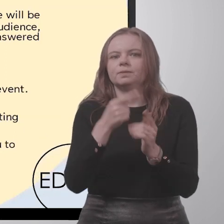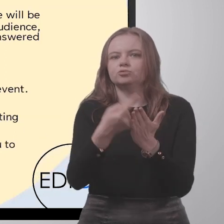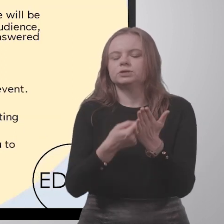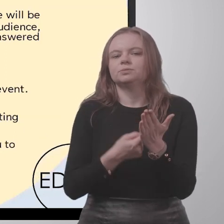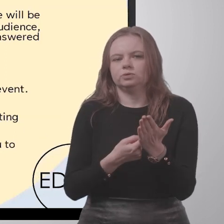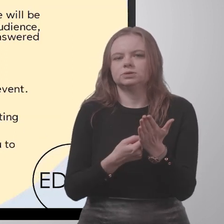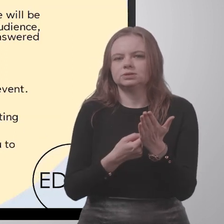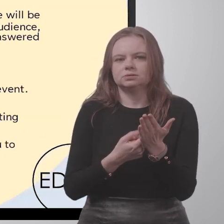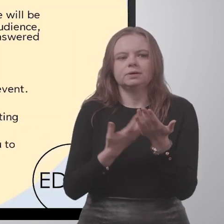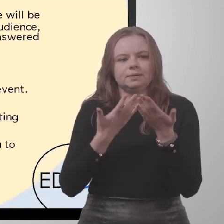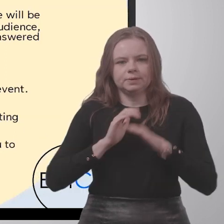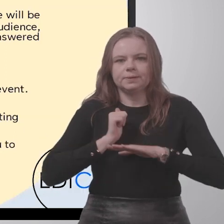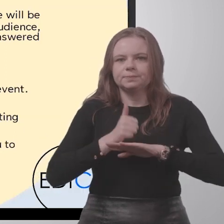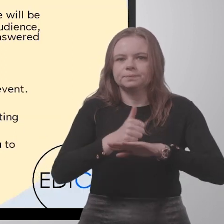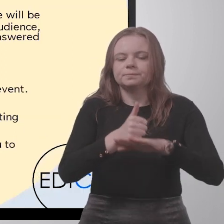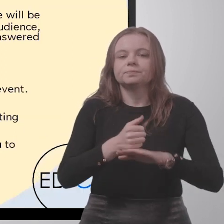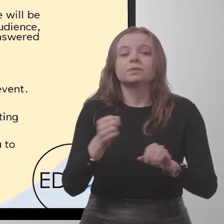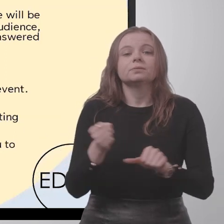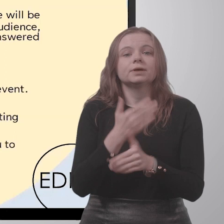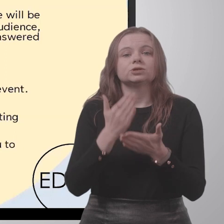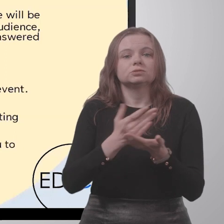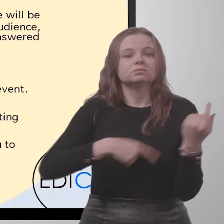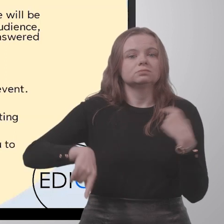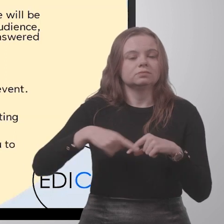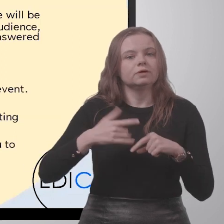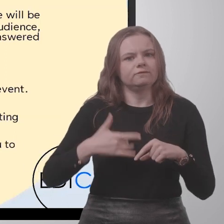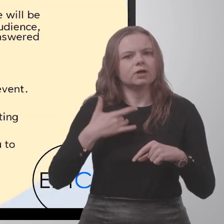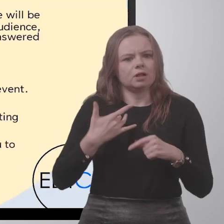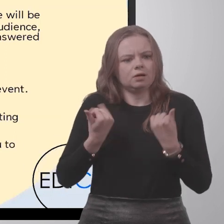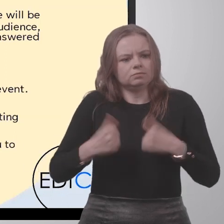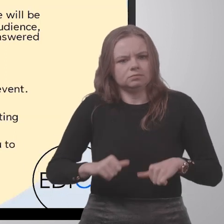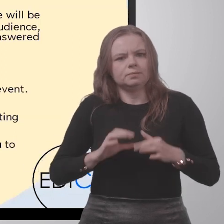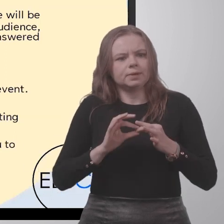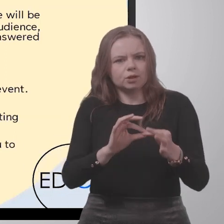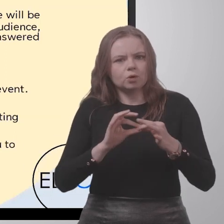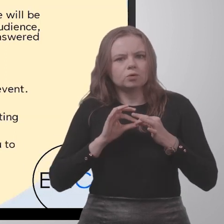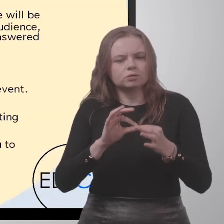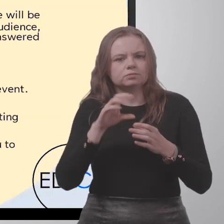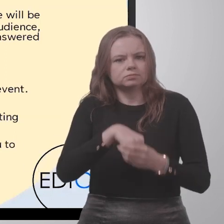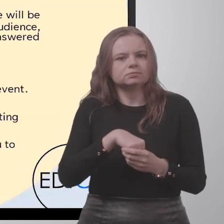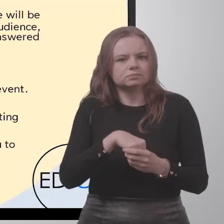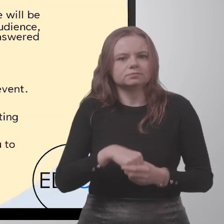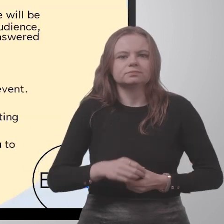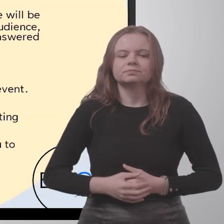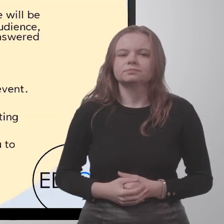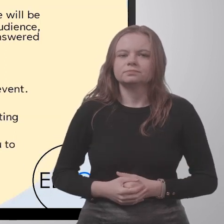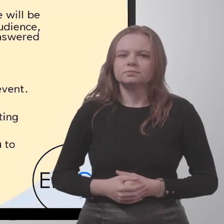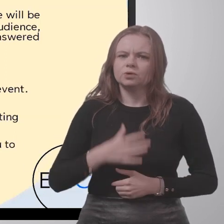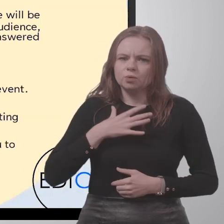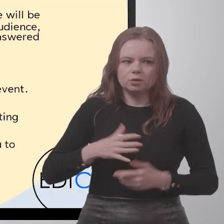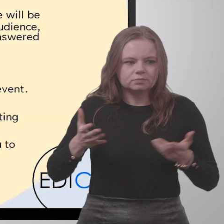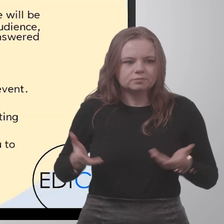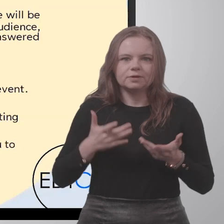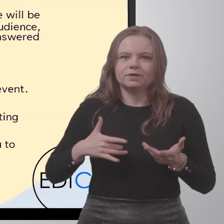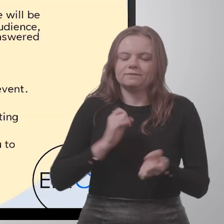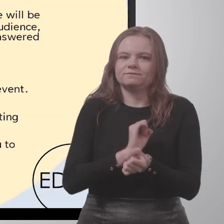that, we effectively have set out so that everybody has a sense of belonging and a sense of kind of,